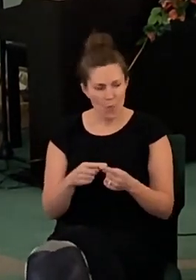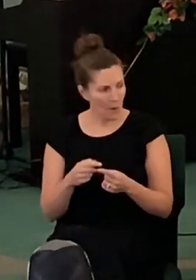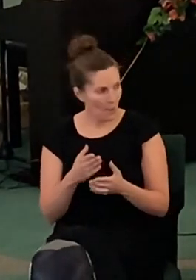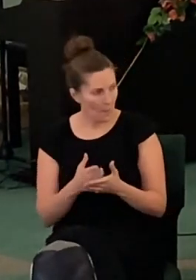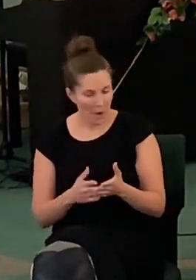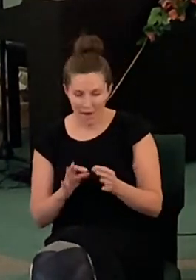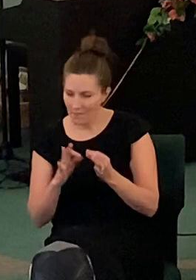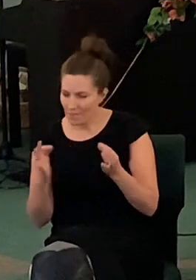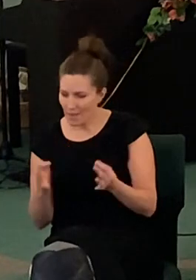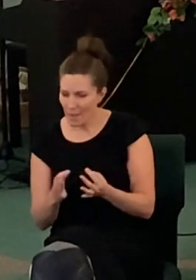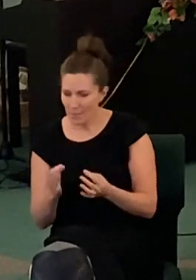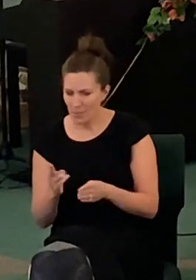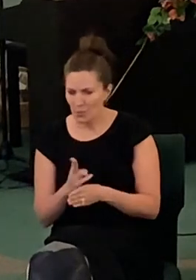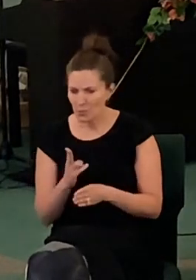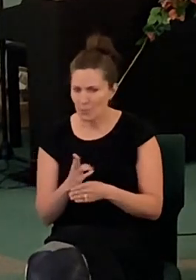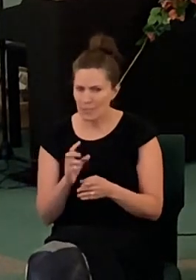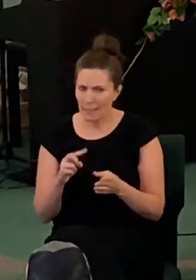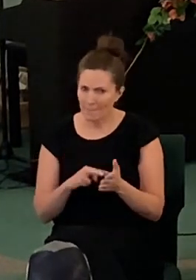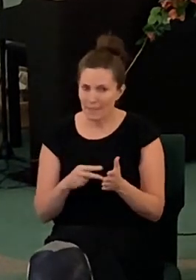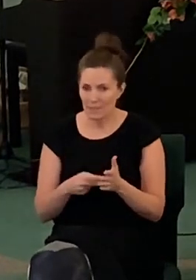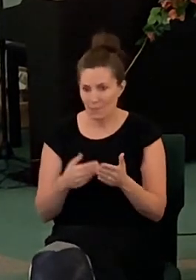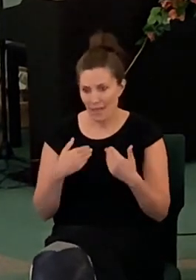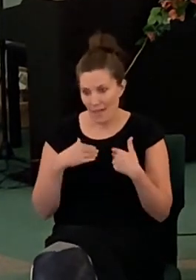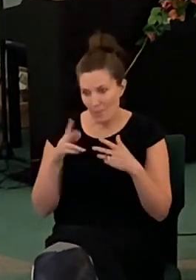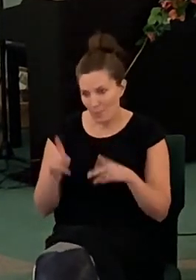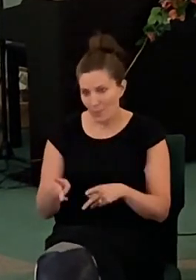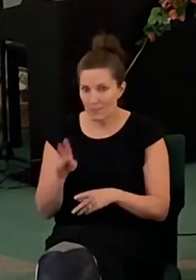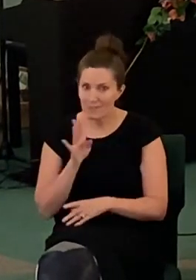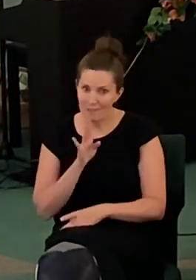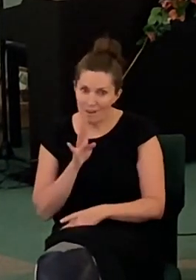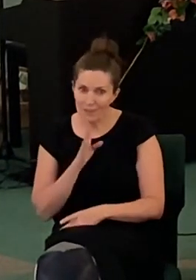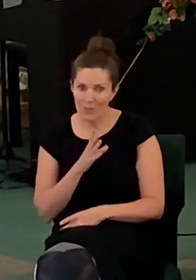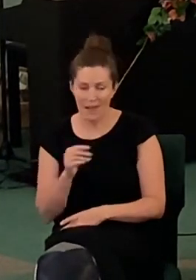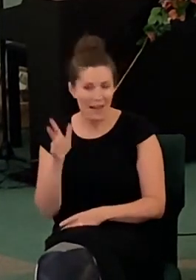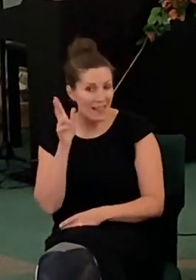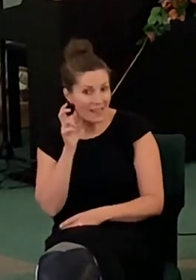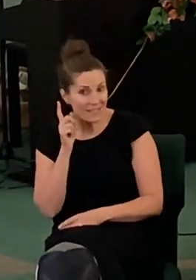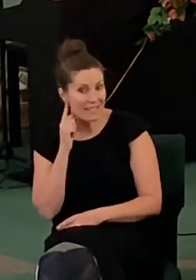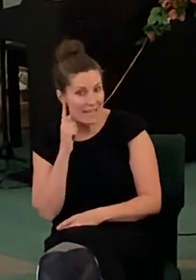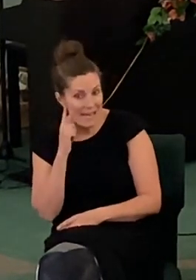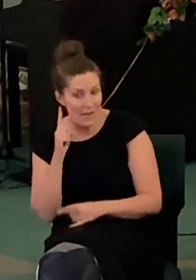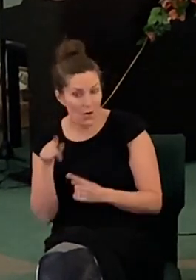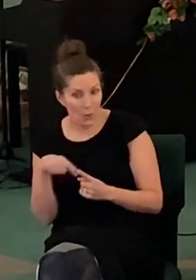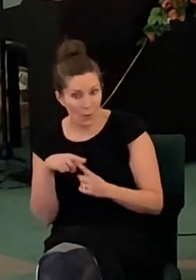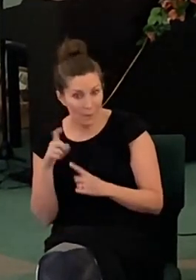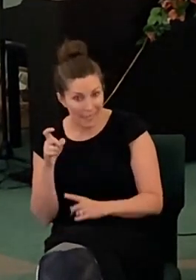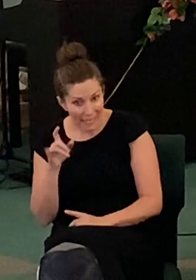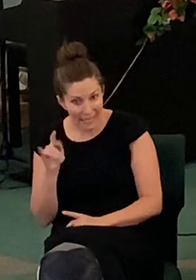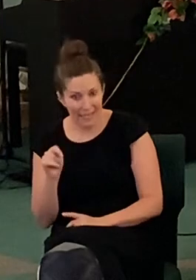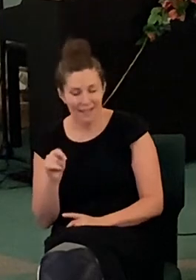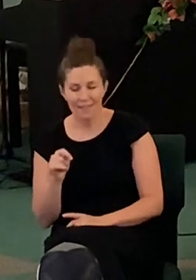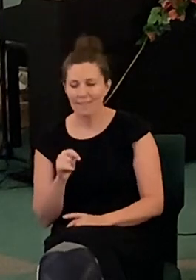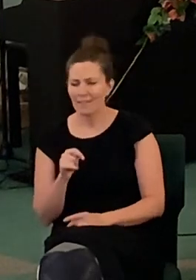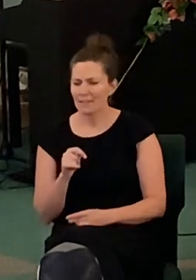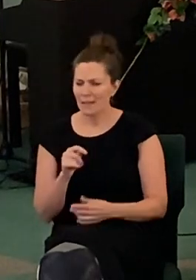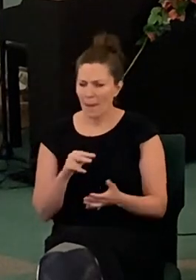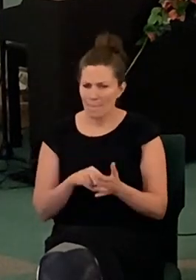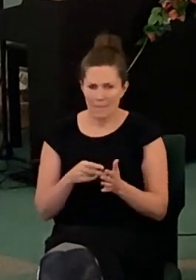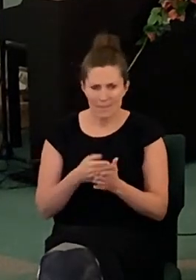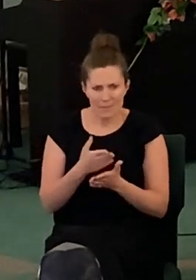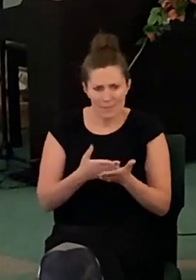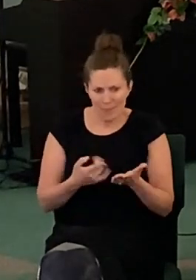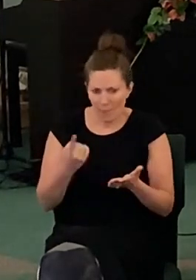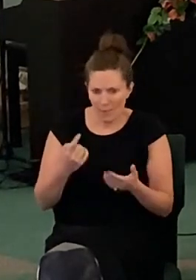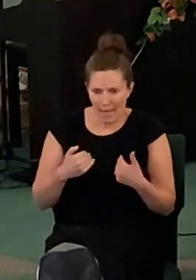family, usually it means we have someone to talk to and a listening ear for us when we need it. It means there's someone to help us when our